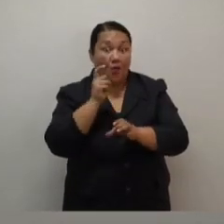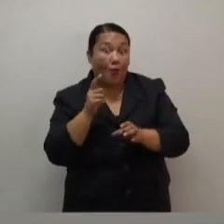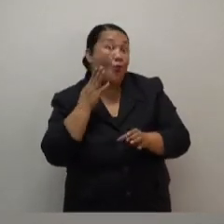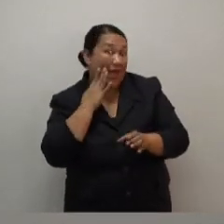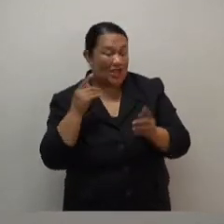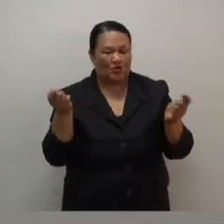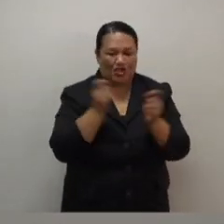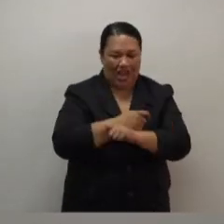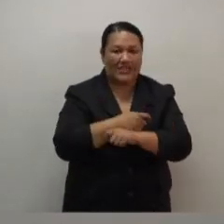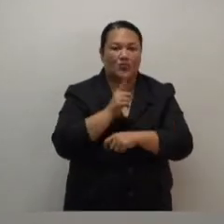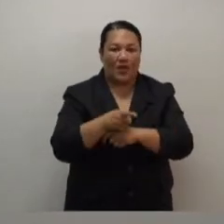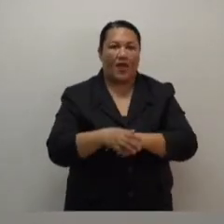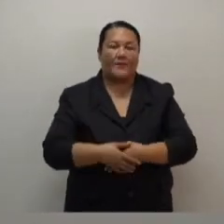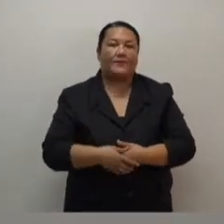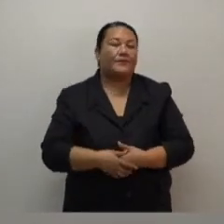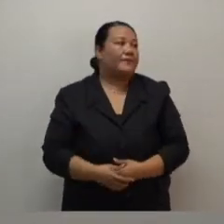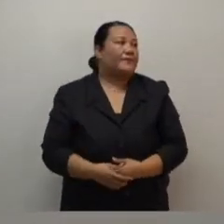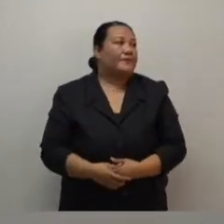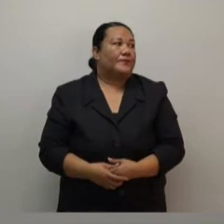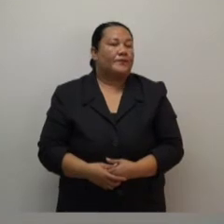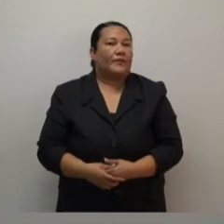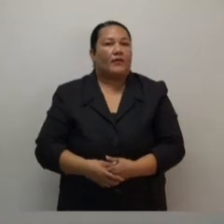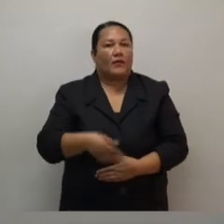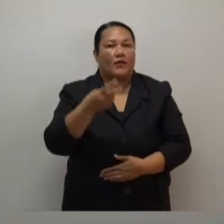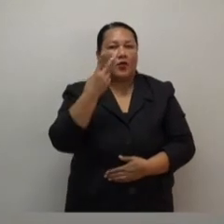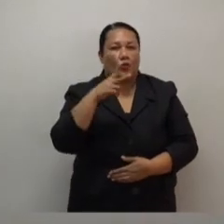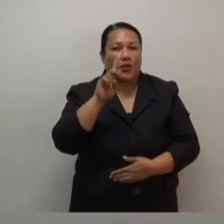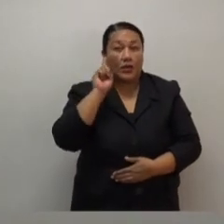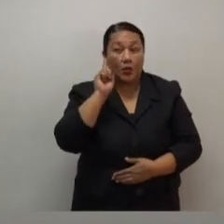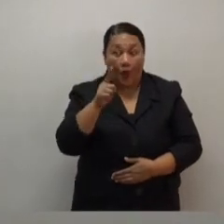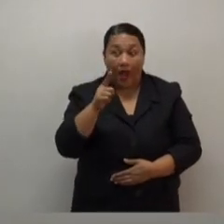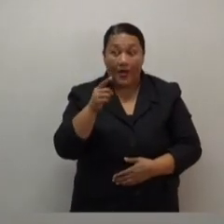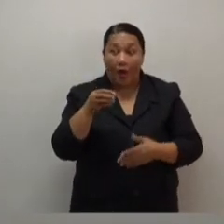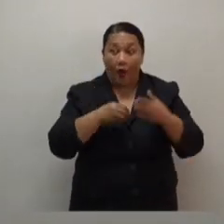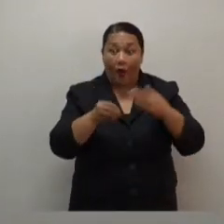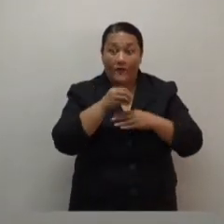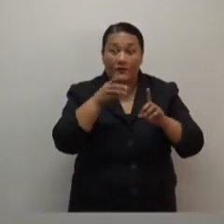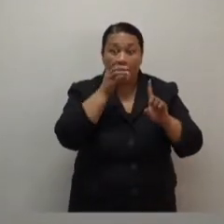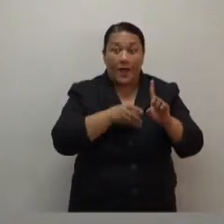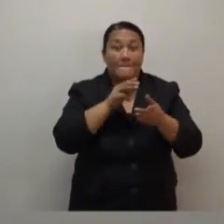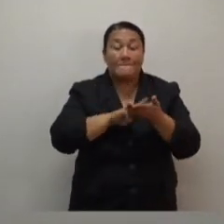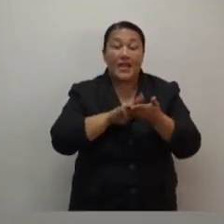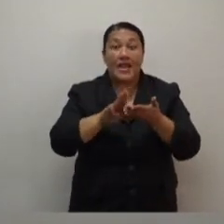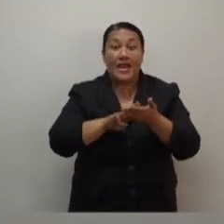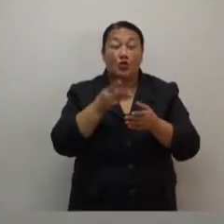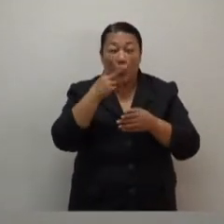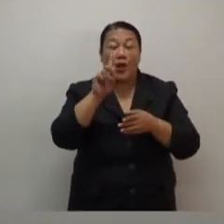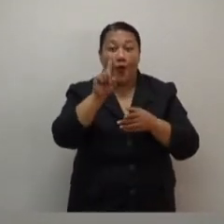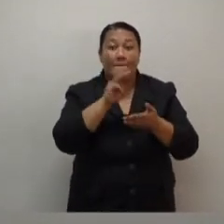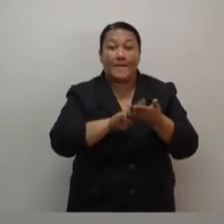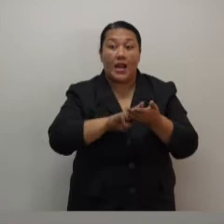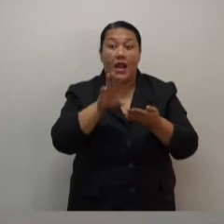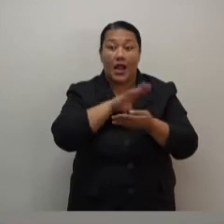offices, and I can go into these details. There's about 21 BDM offices throughout Fiji: Kayasi, Vunindawa,